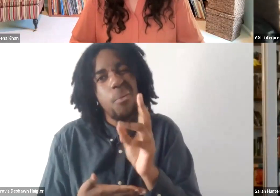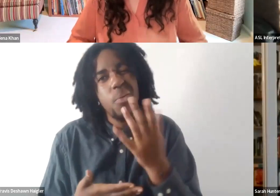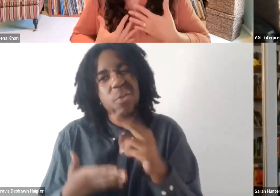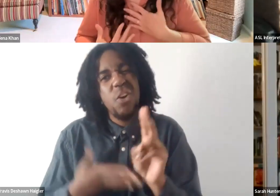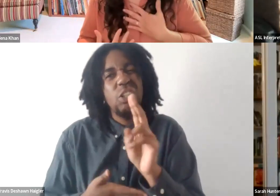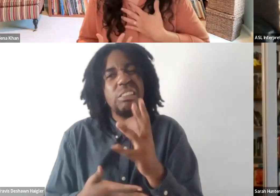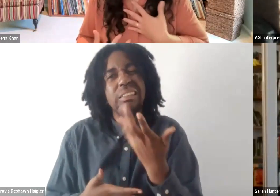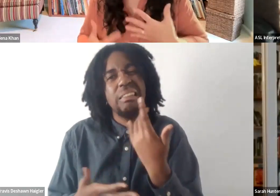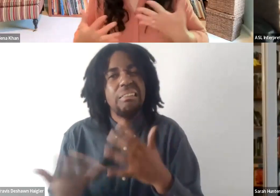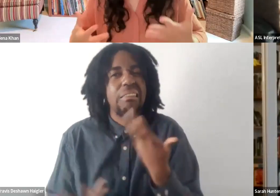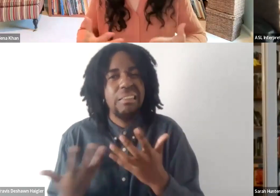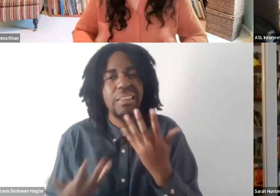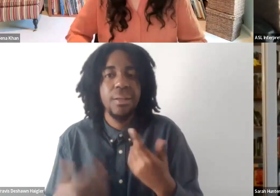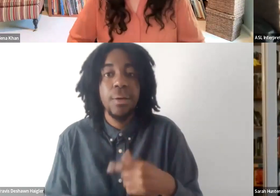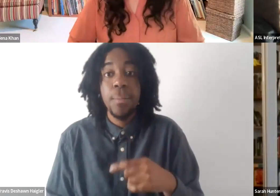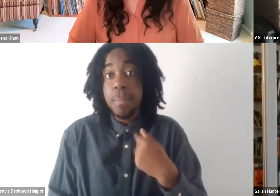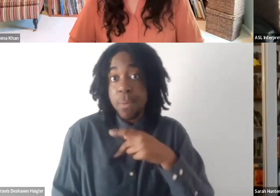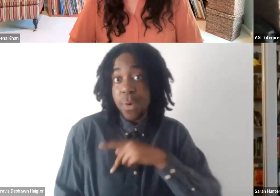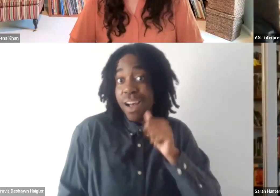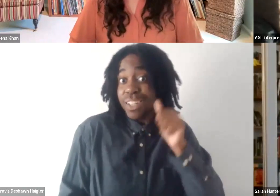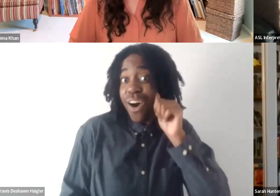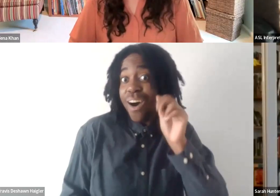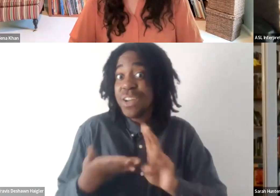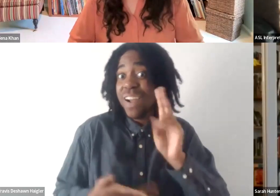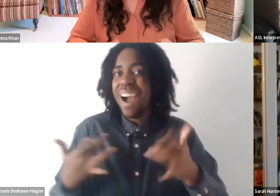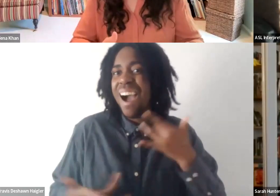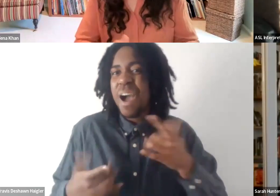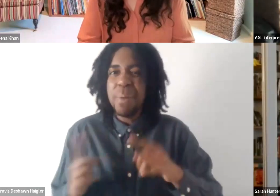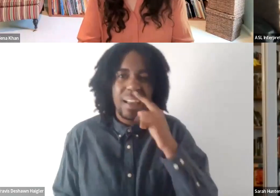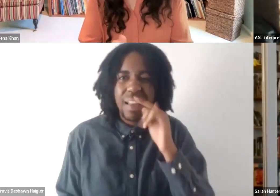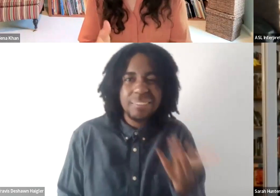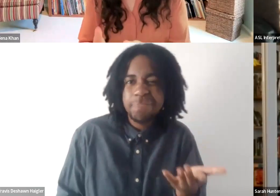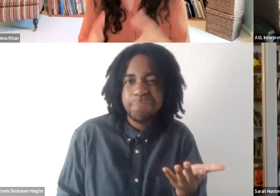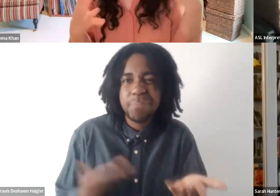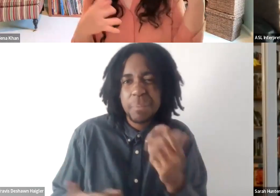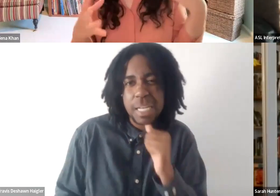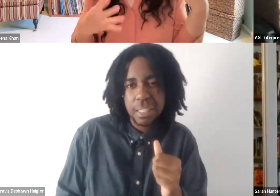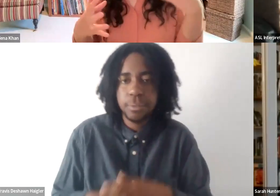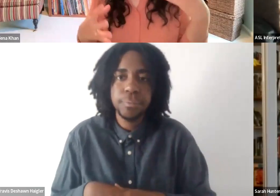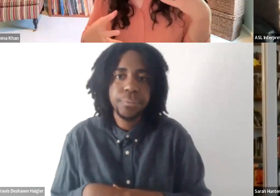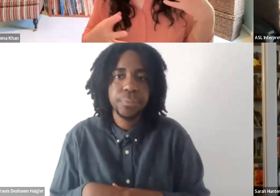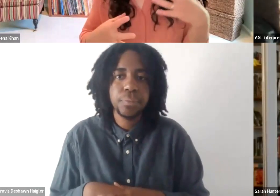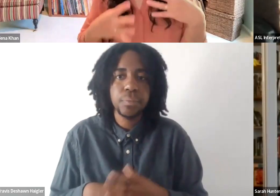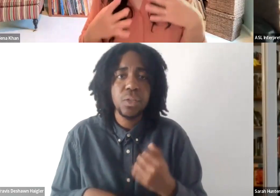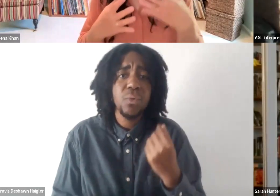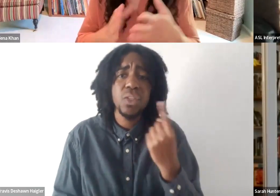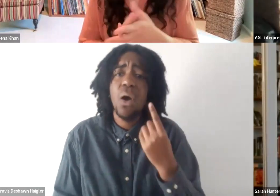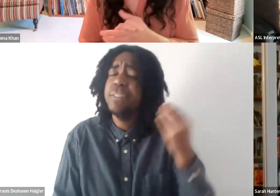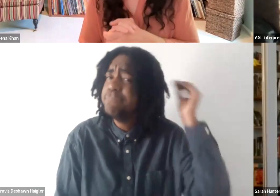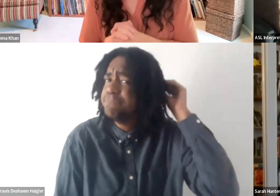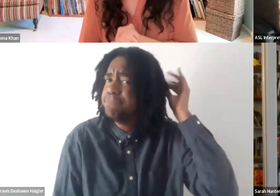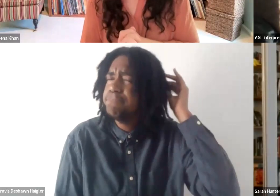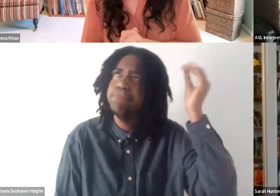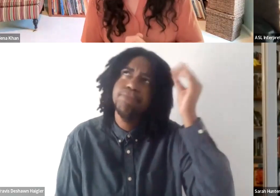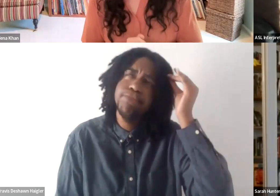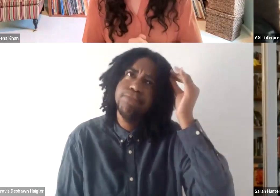the way that I, as an adult, was so excited to learn this. And so when I learned many years later, so it was always in the back of my mind, I really would love to